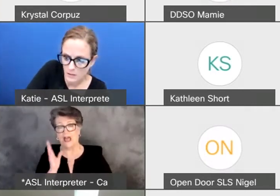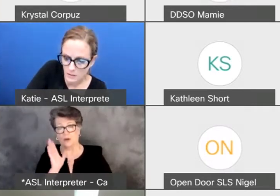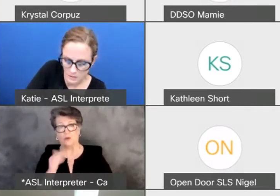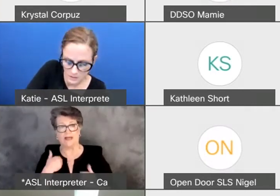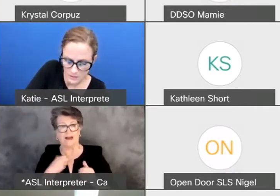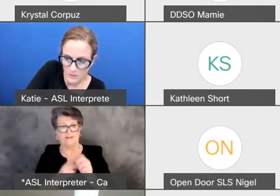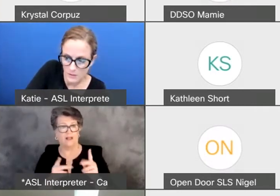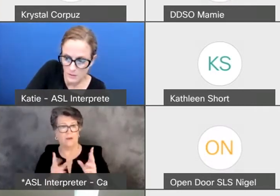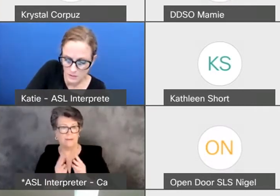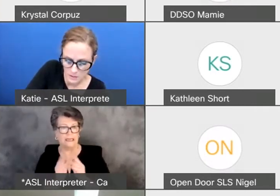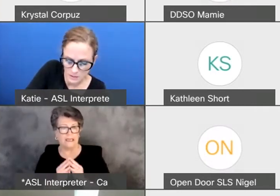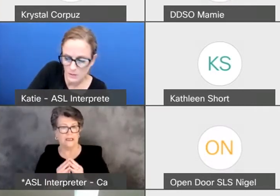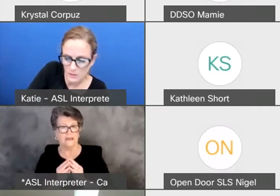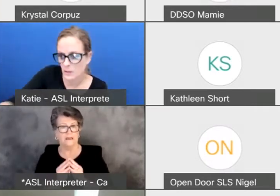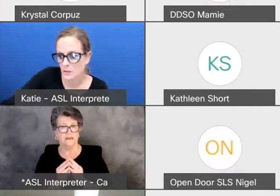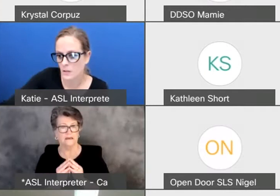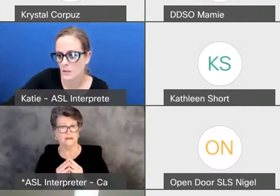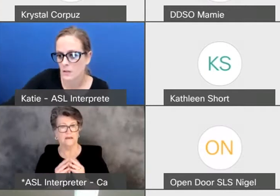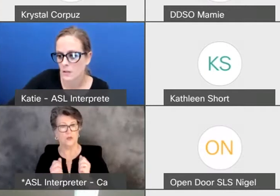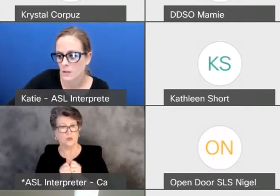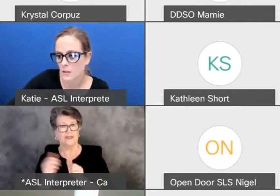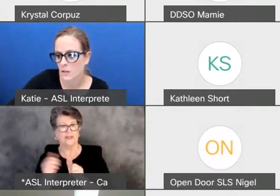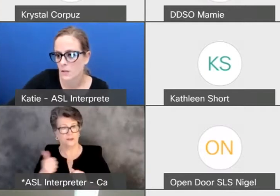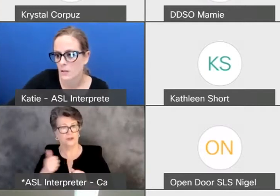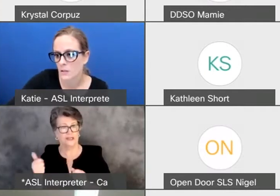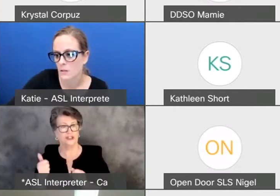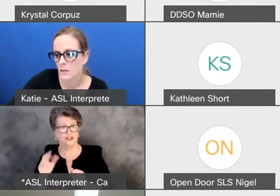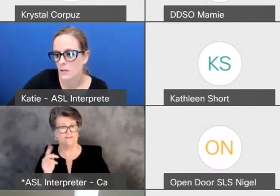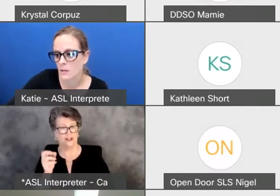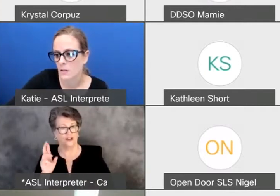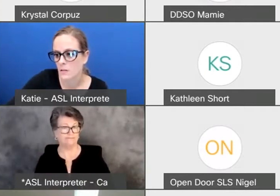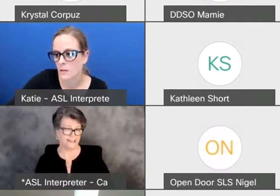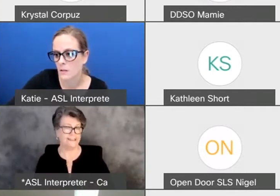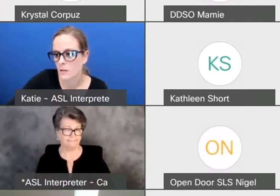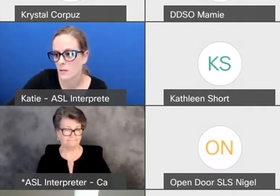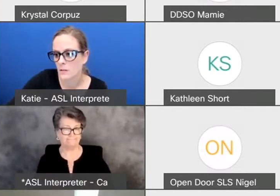meeting with the vendor, with the transportation vendors. Yes.